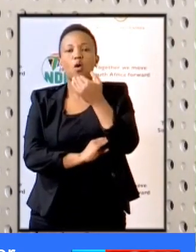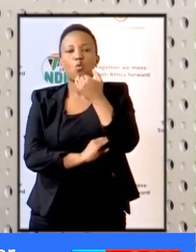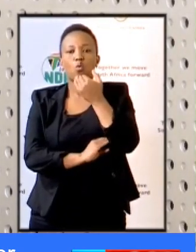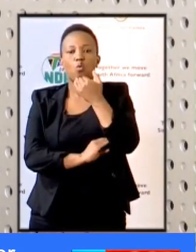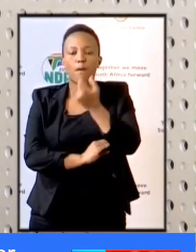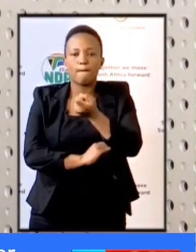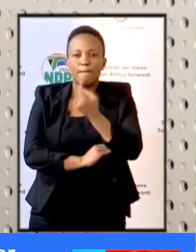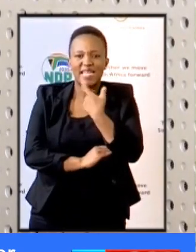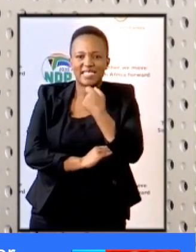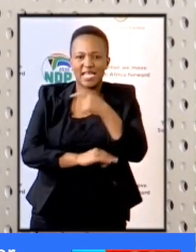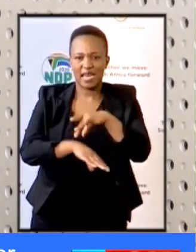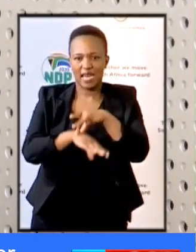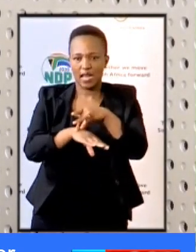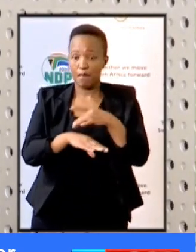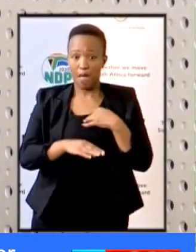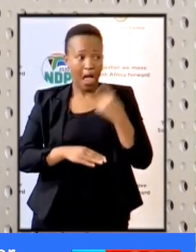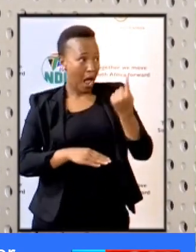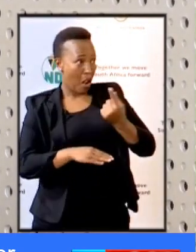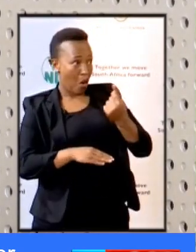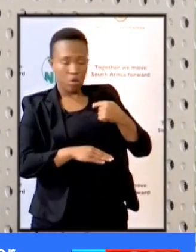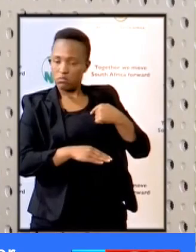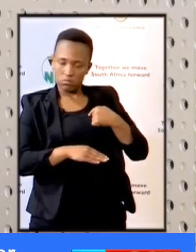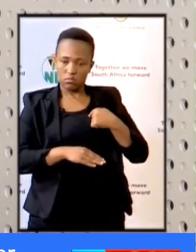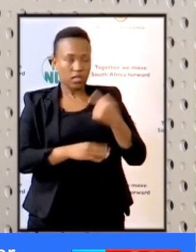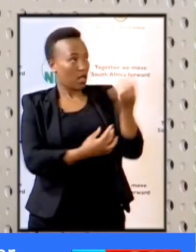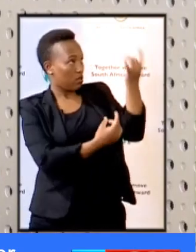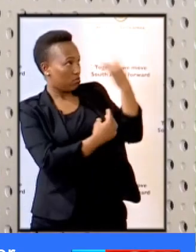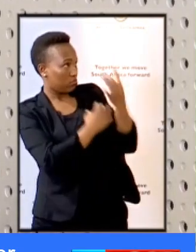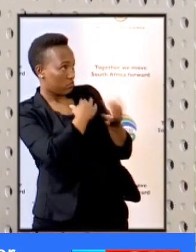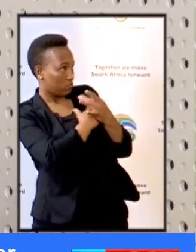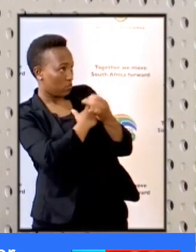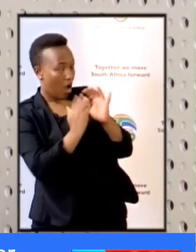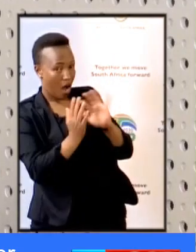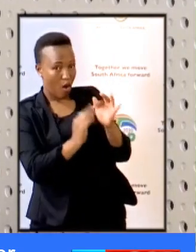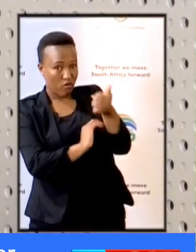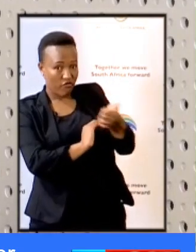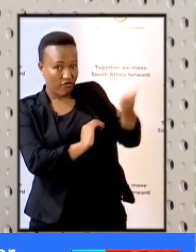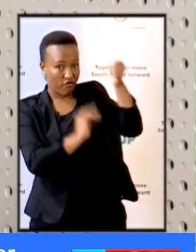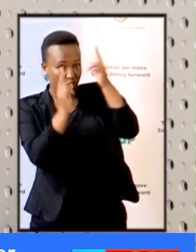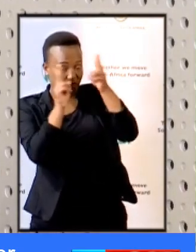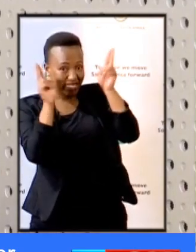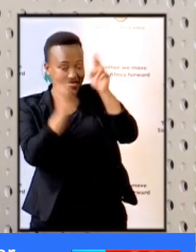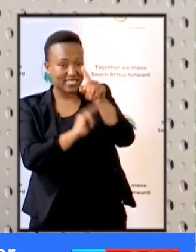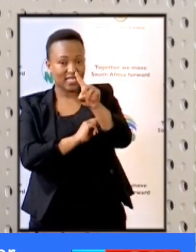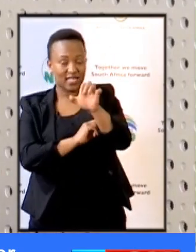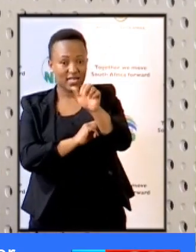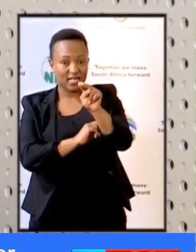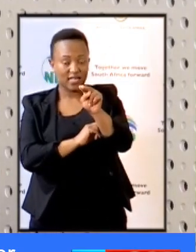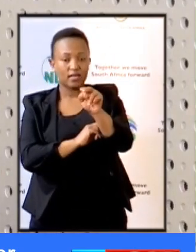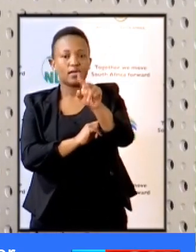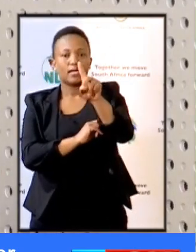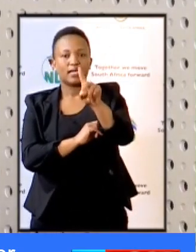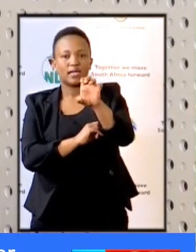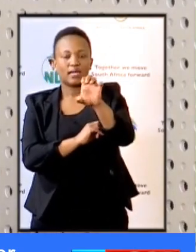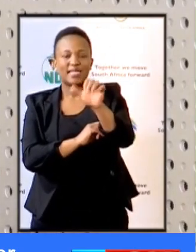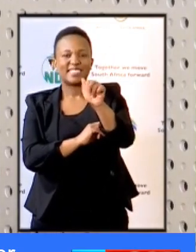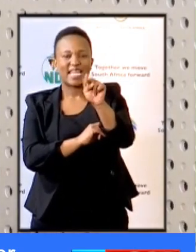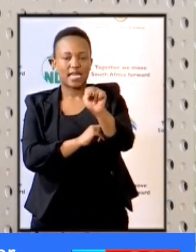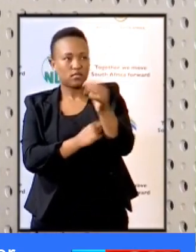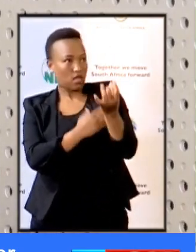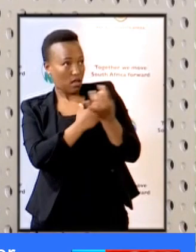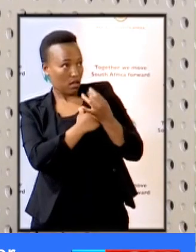not doing this on our own. We dare not do so. It was at the request of the deans, for instance, that the final year